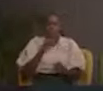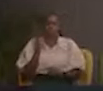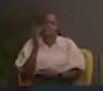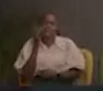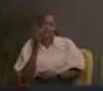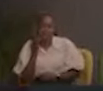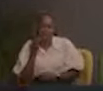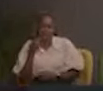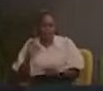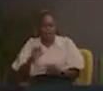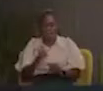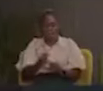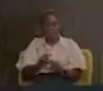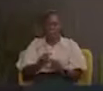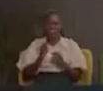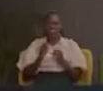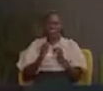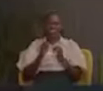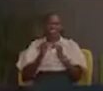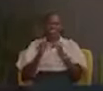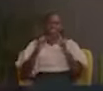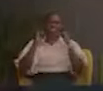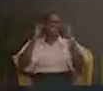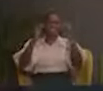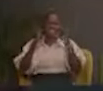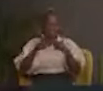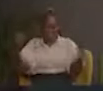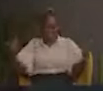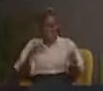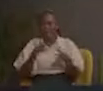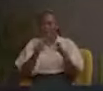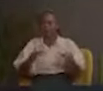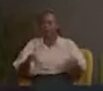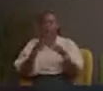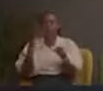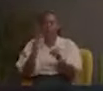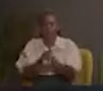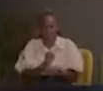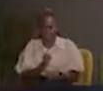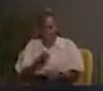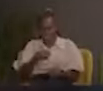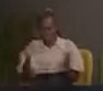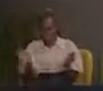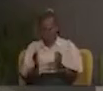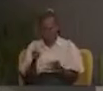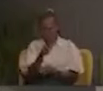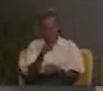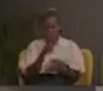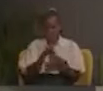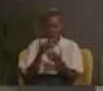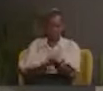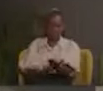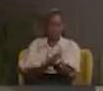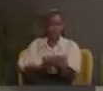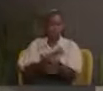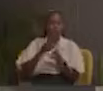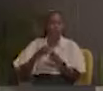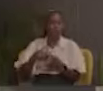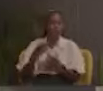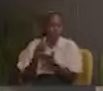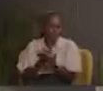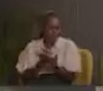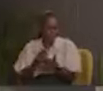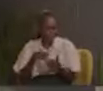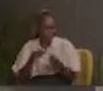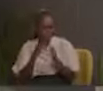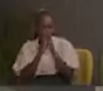of the exceeding great and precious promises. I charged us in the morning when we were discussing on prayer. It is